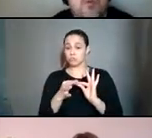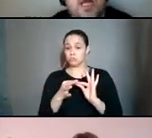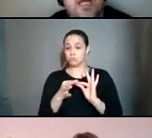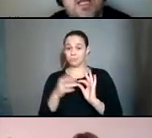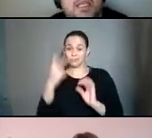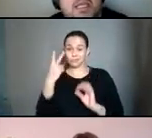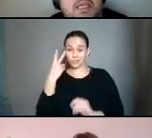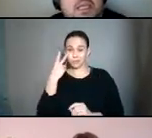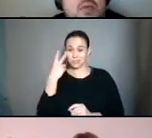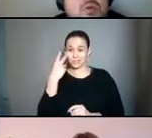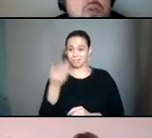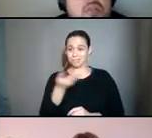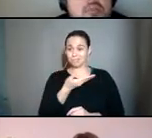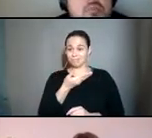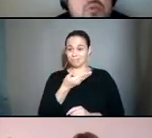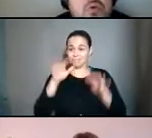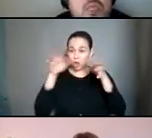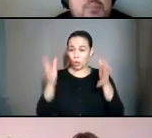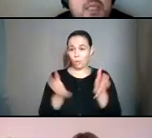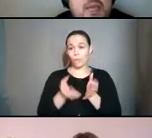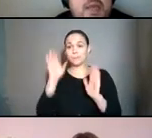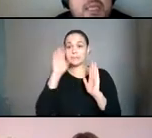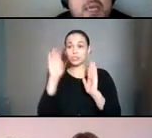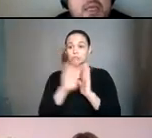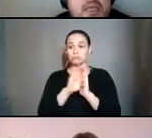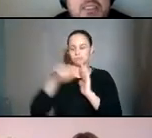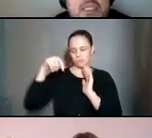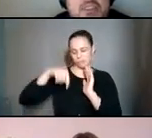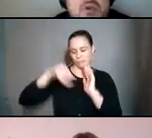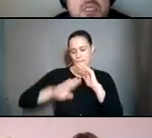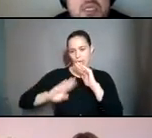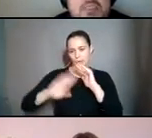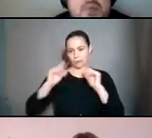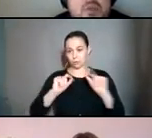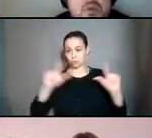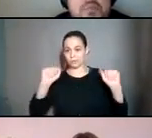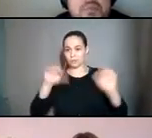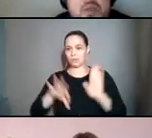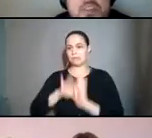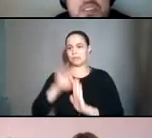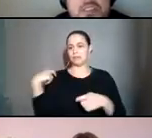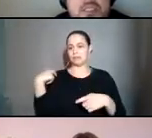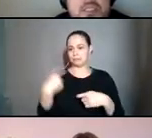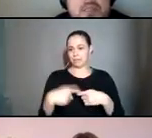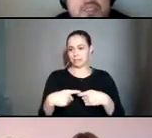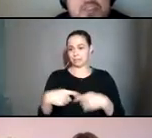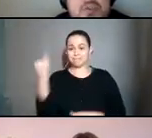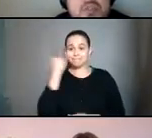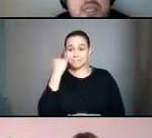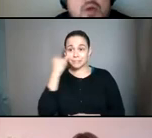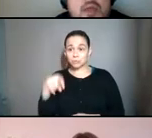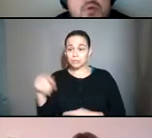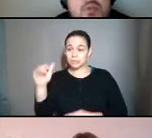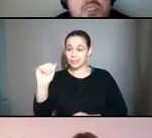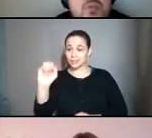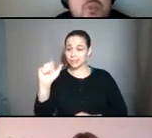globe icon at the bottom of your screen and select Spanish. If you need ASL interpretation, our